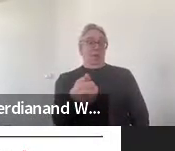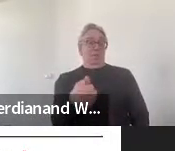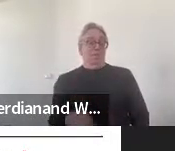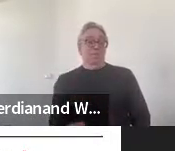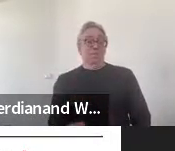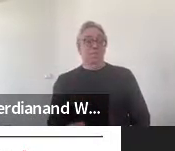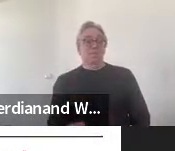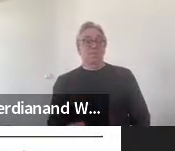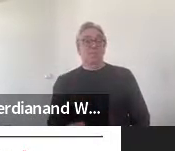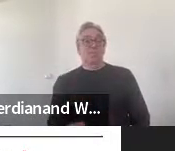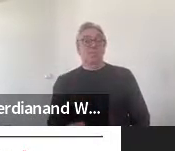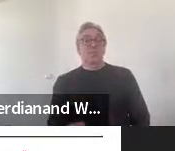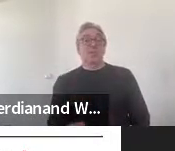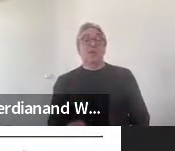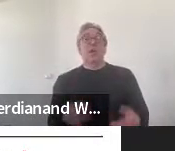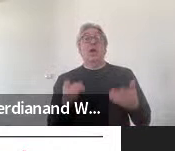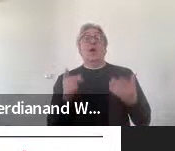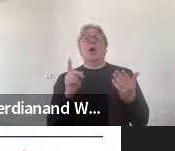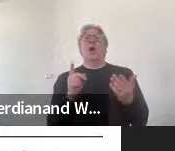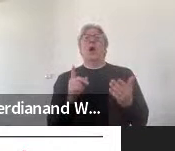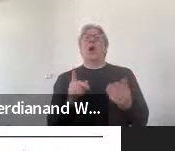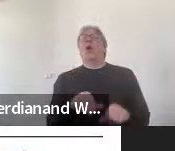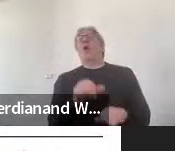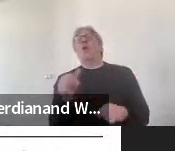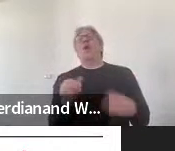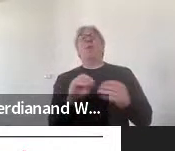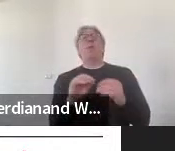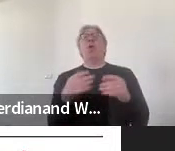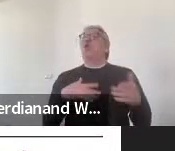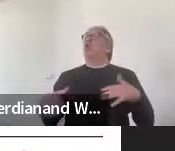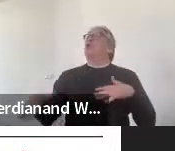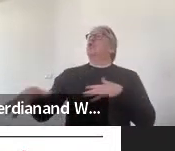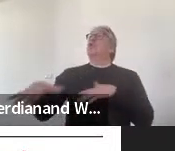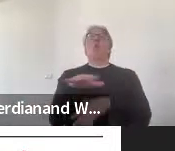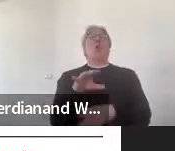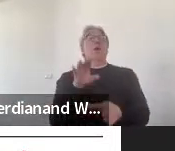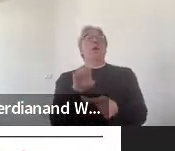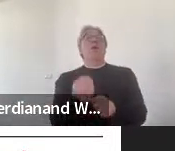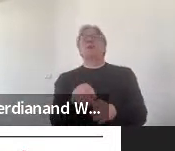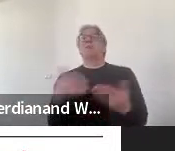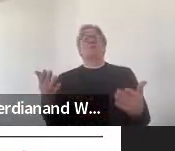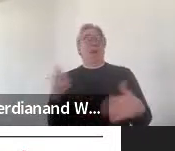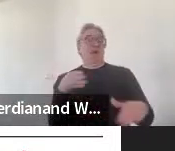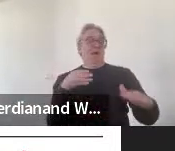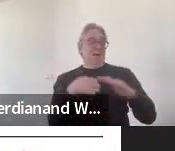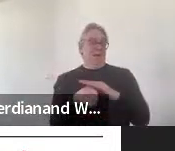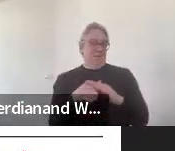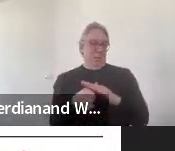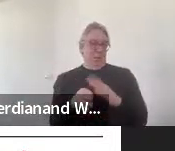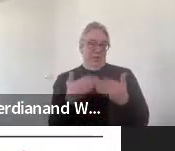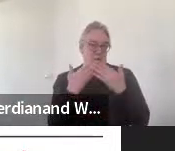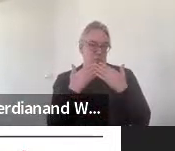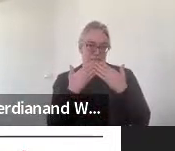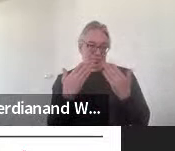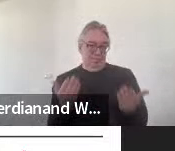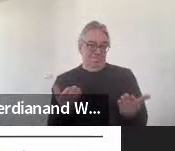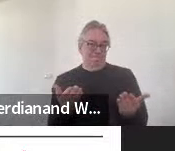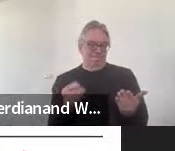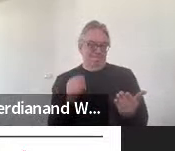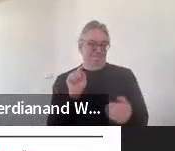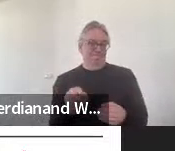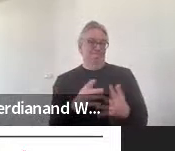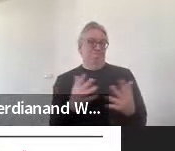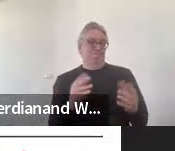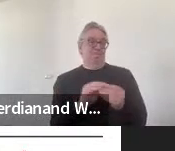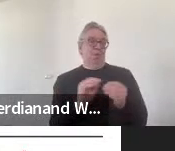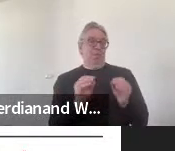social inclusion is the lack of accessibility. We saw this already in the underlying factors. On the right side, you